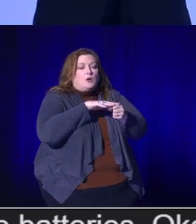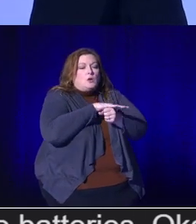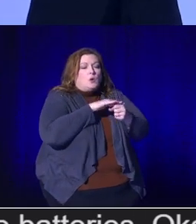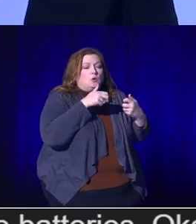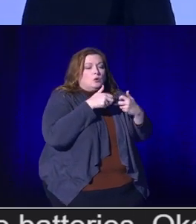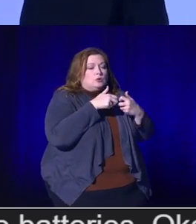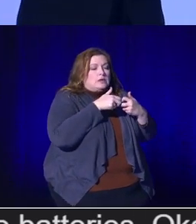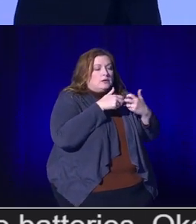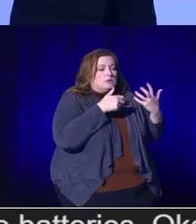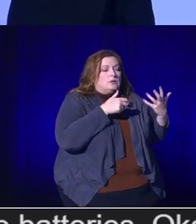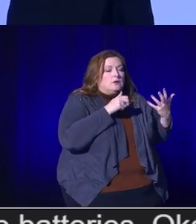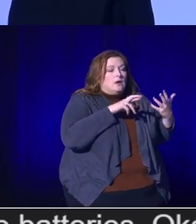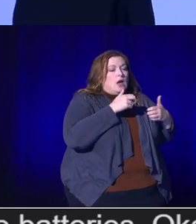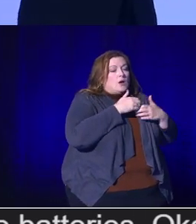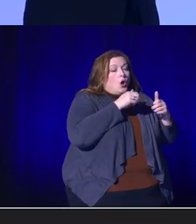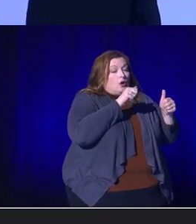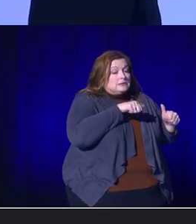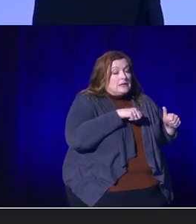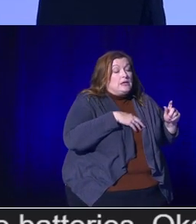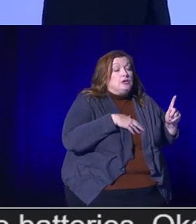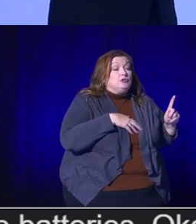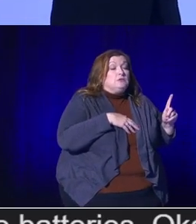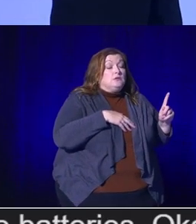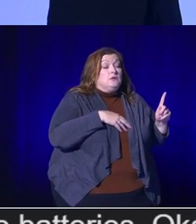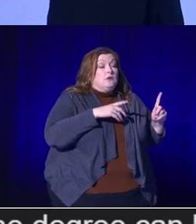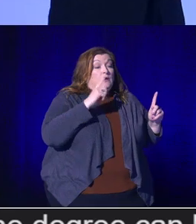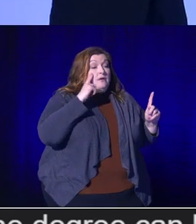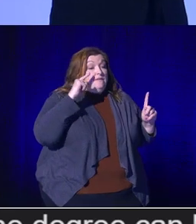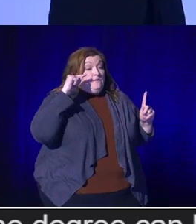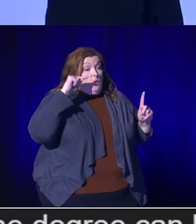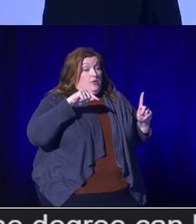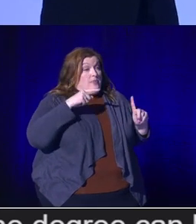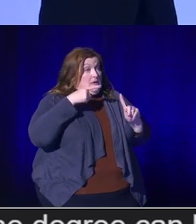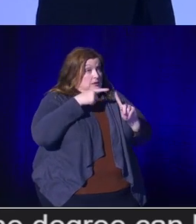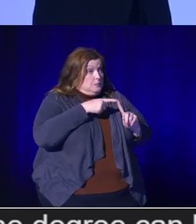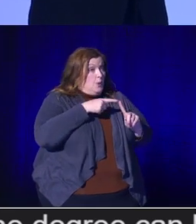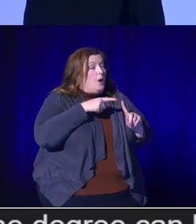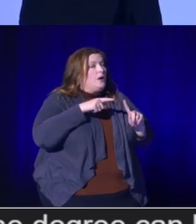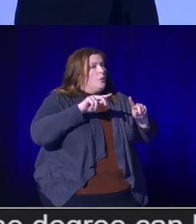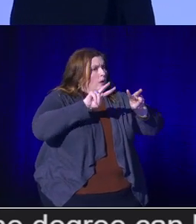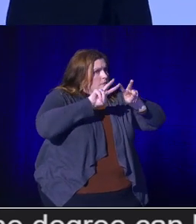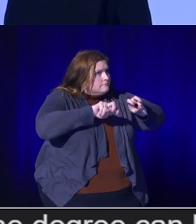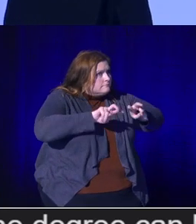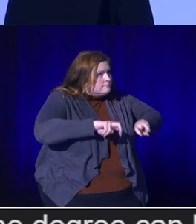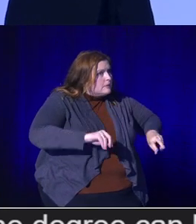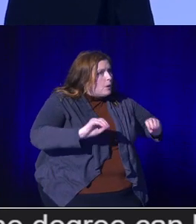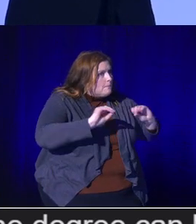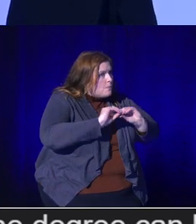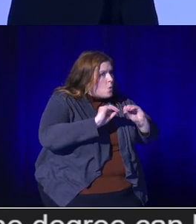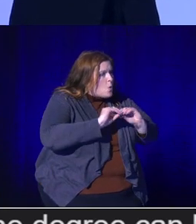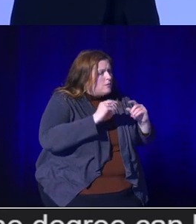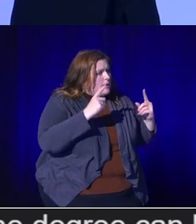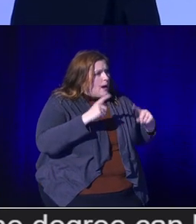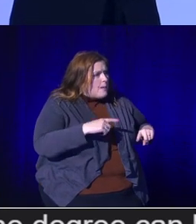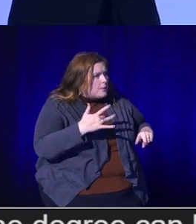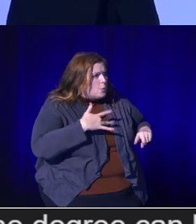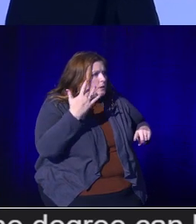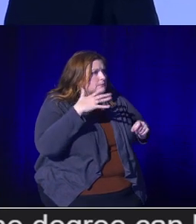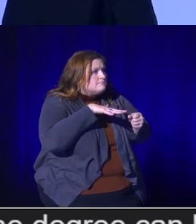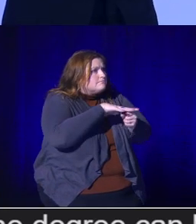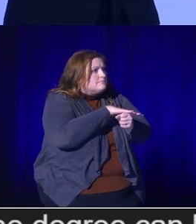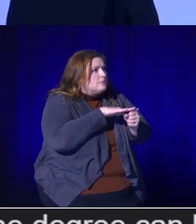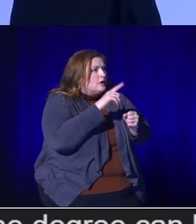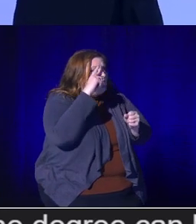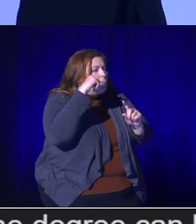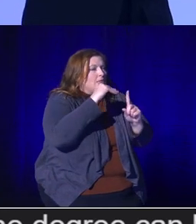cause degradation. So from this point, we went to even look a little bit further into what's happening locally from